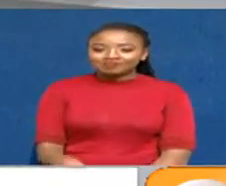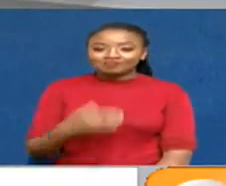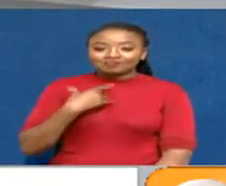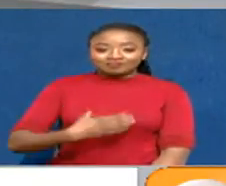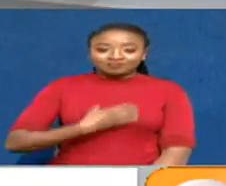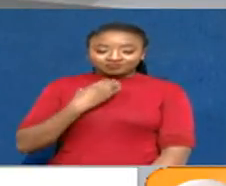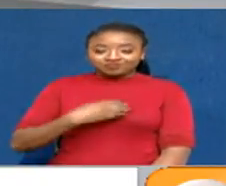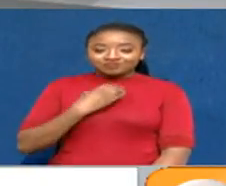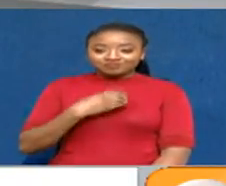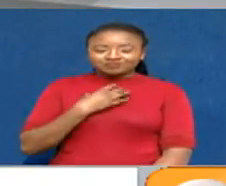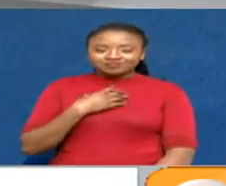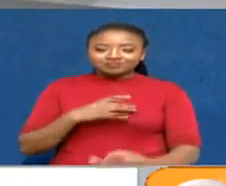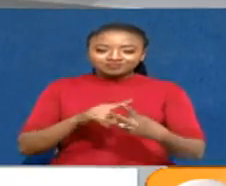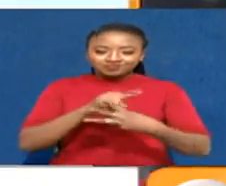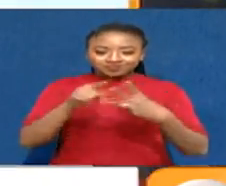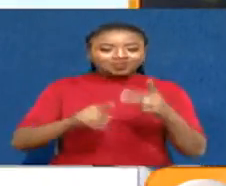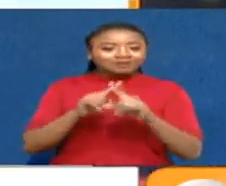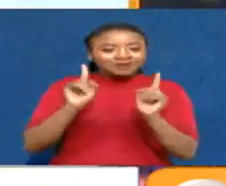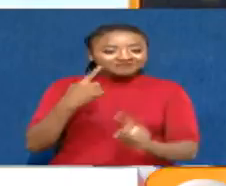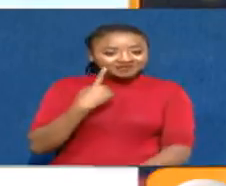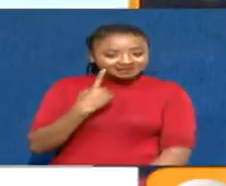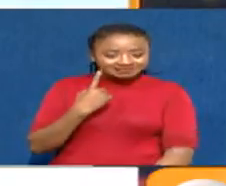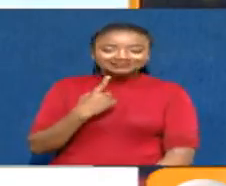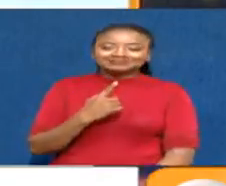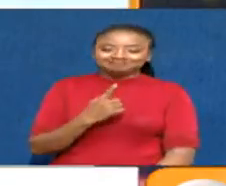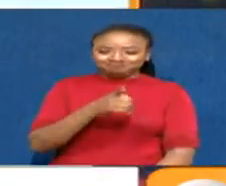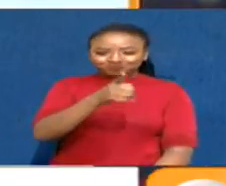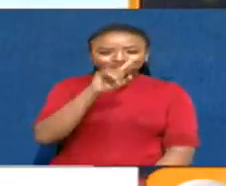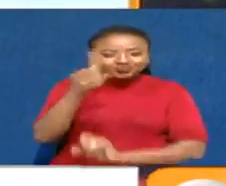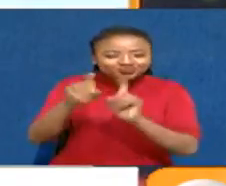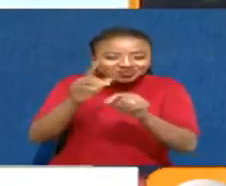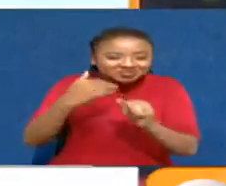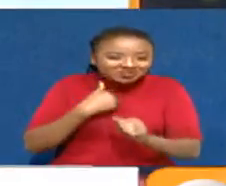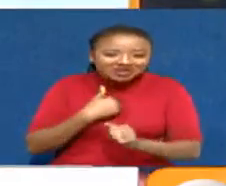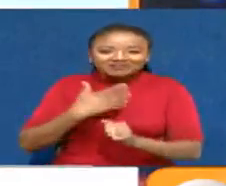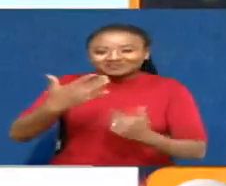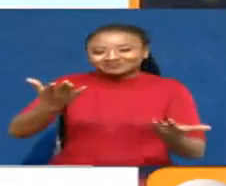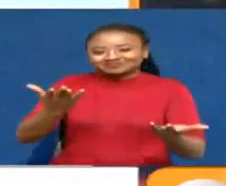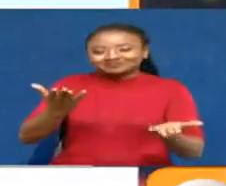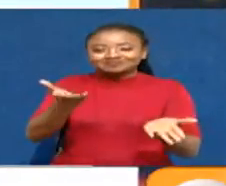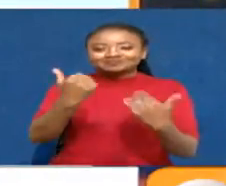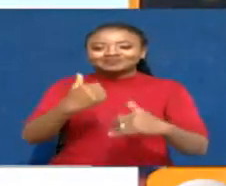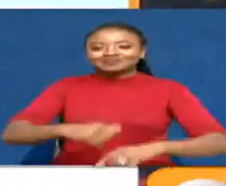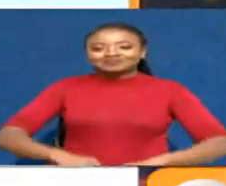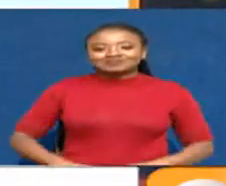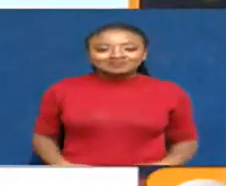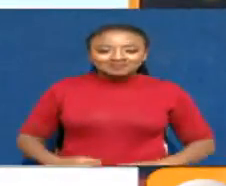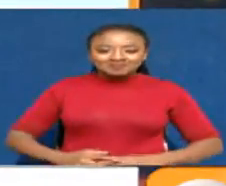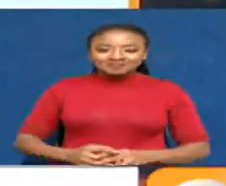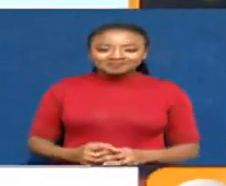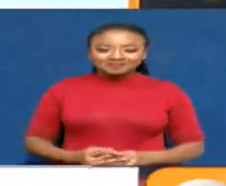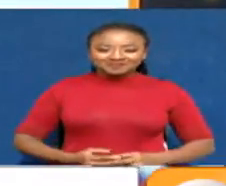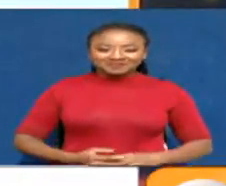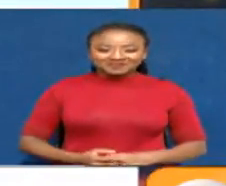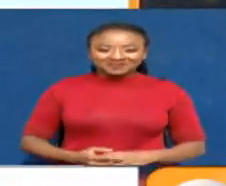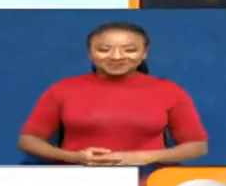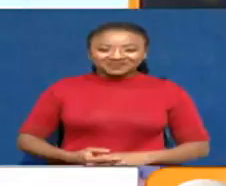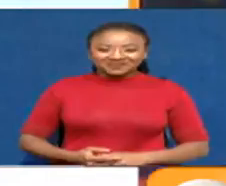so far. But first, I want to give you the opportunity to ask all your questions before I even ask any of mine. Let's start bringing up the videos that we already